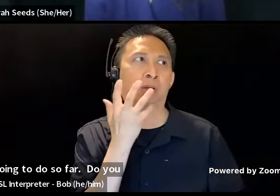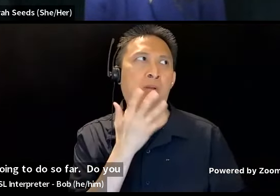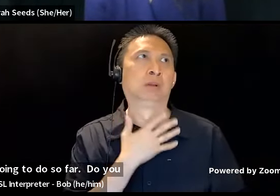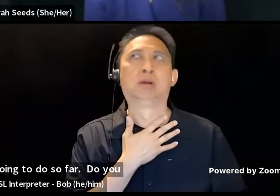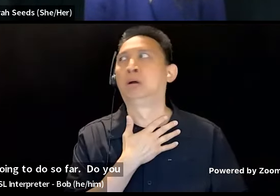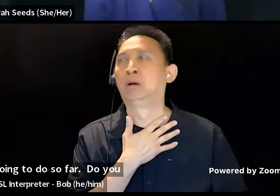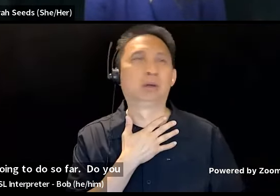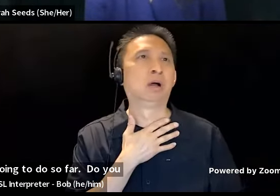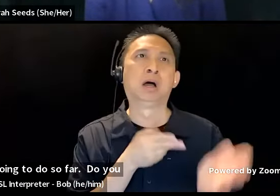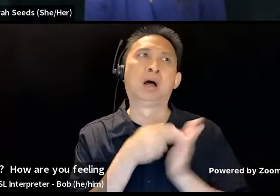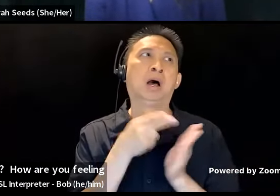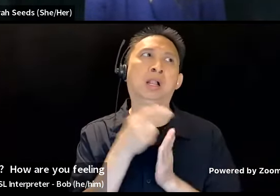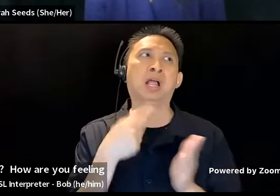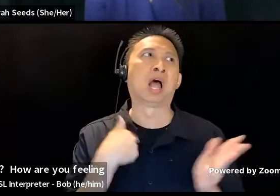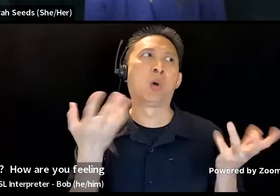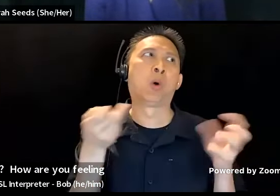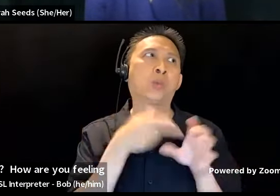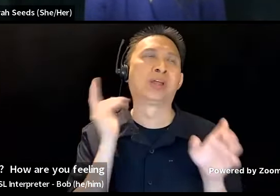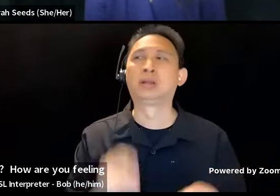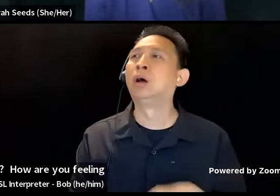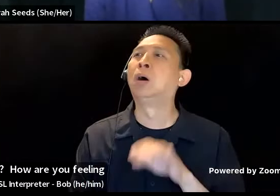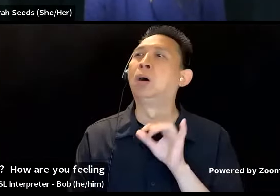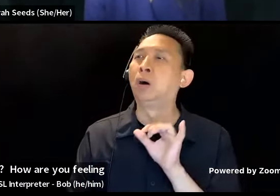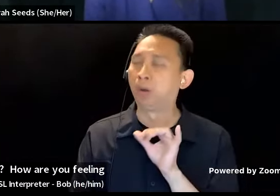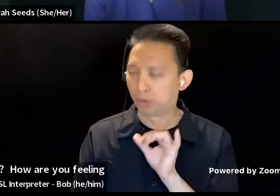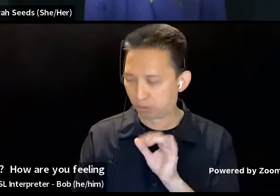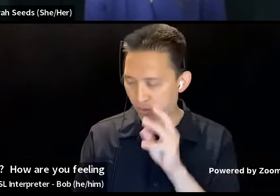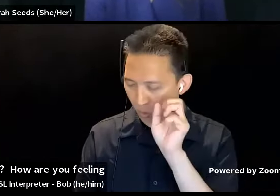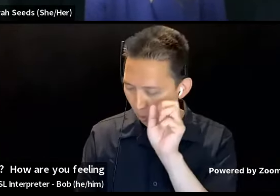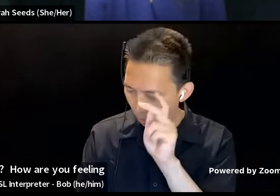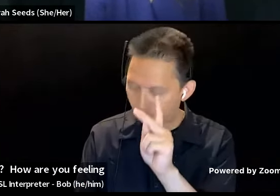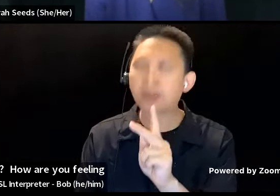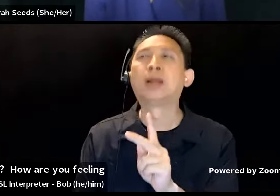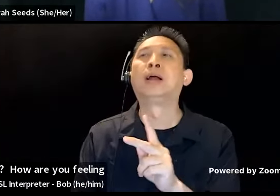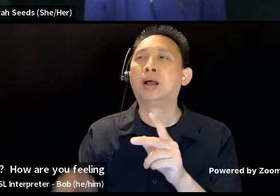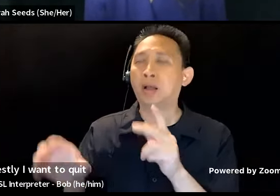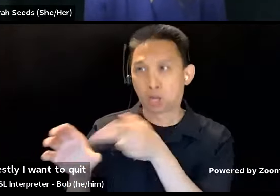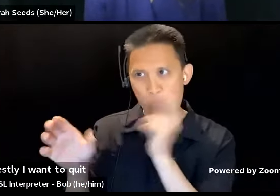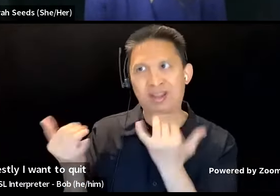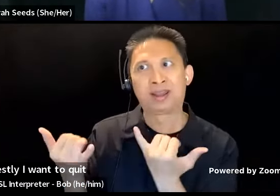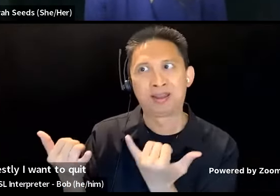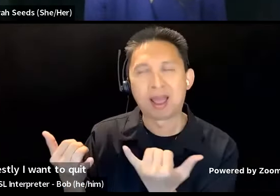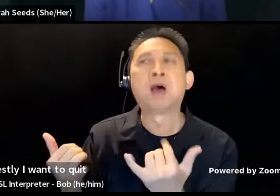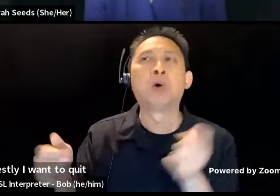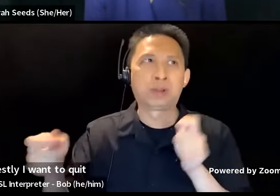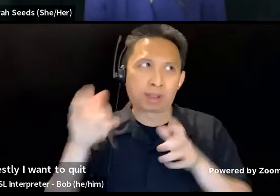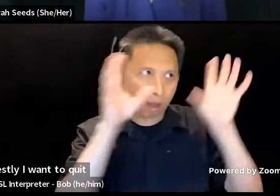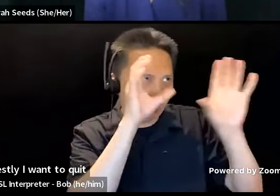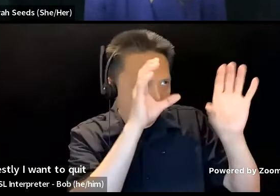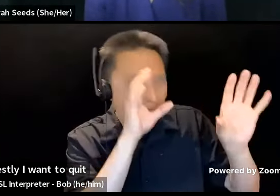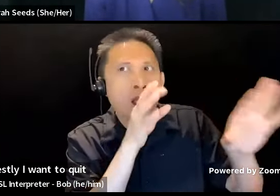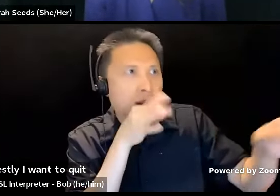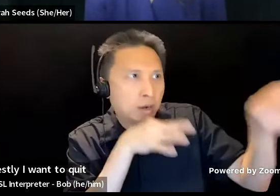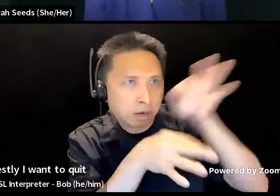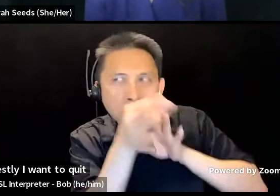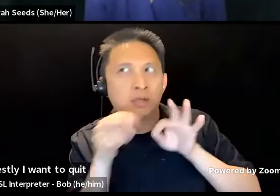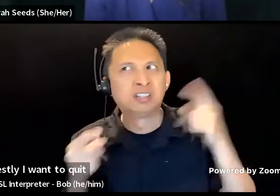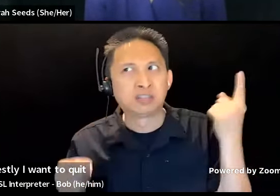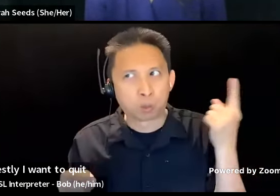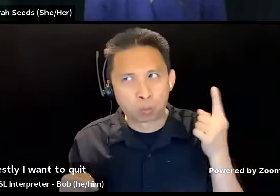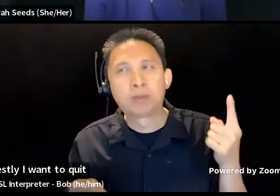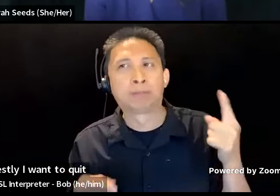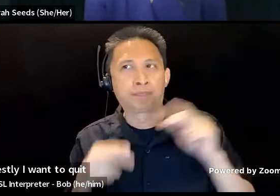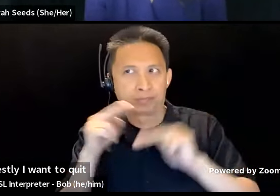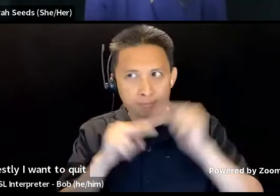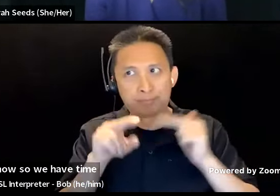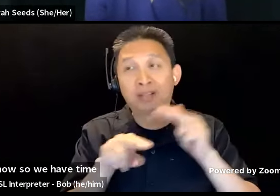I want to quit. I'm like, okay, well, why don't we quit now so that we have time to find someone new to build